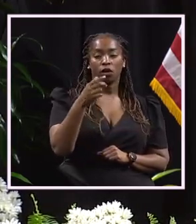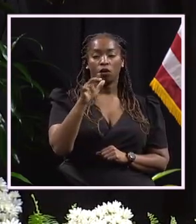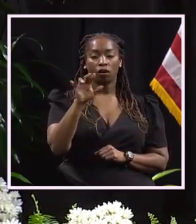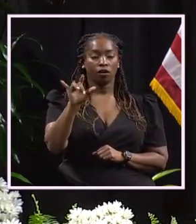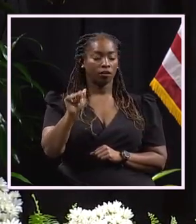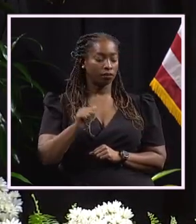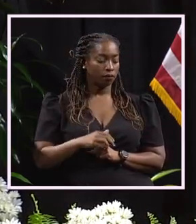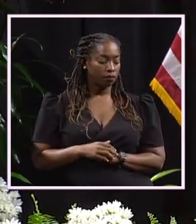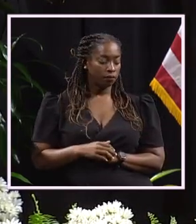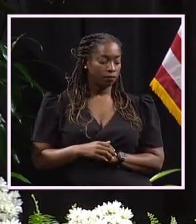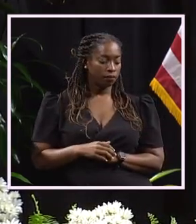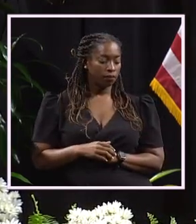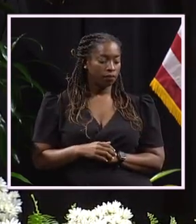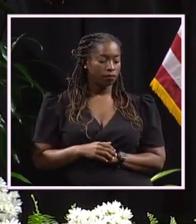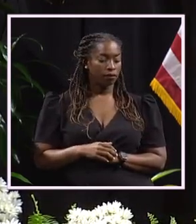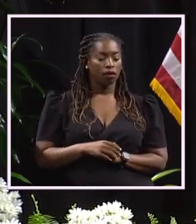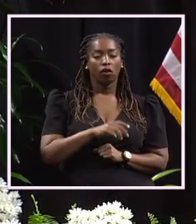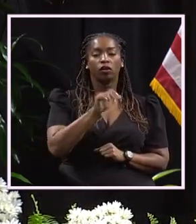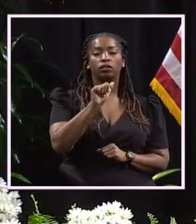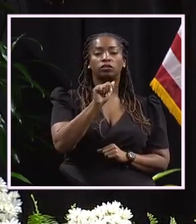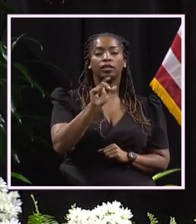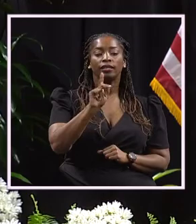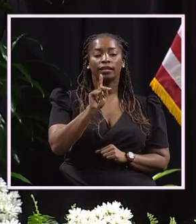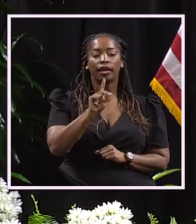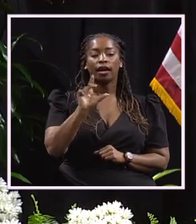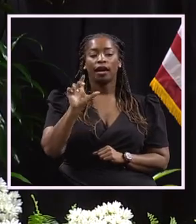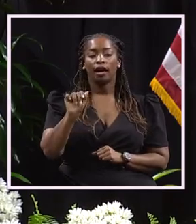K. Argello, cum laude.